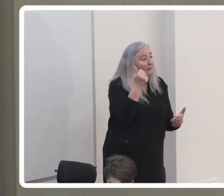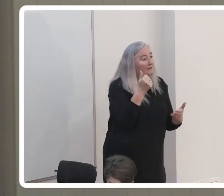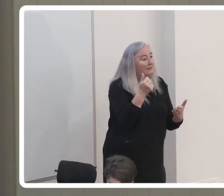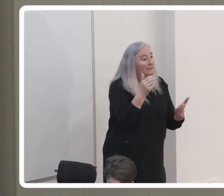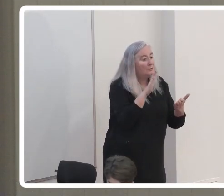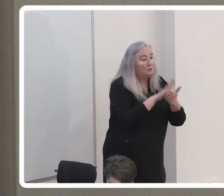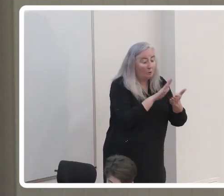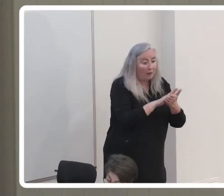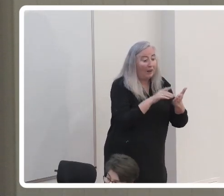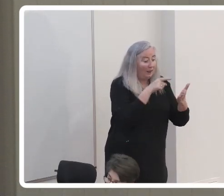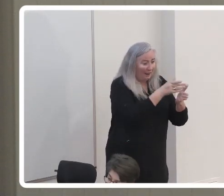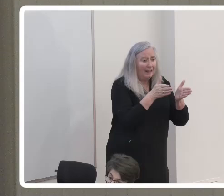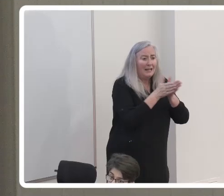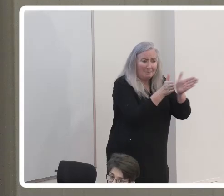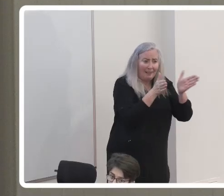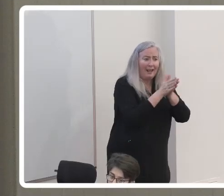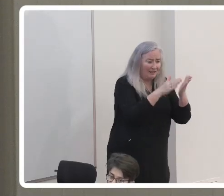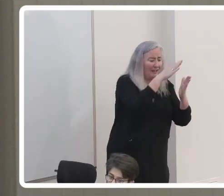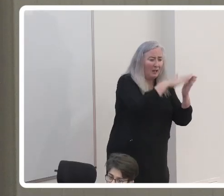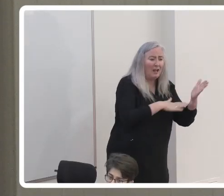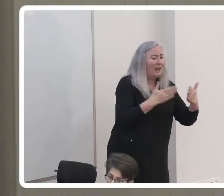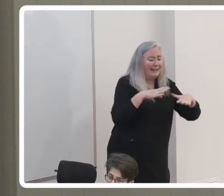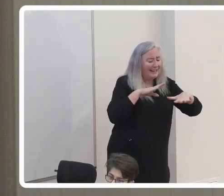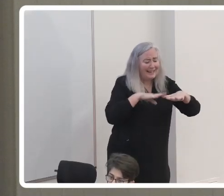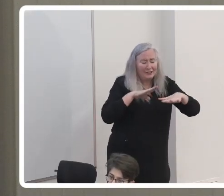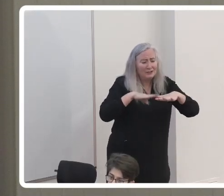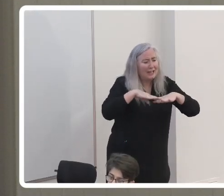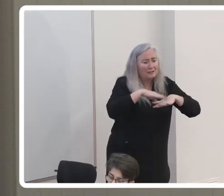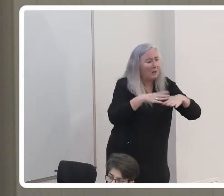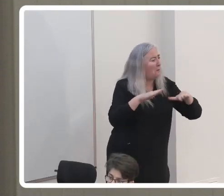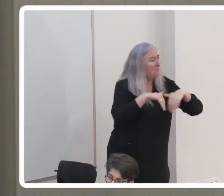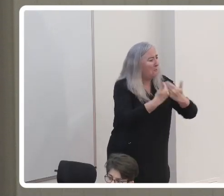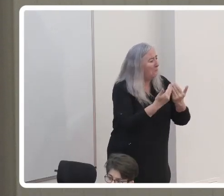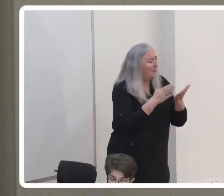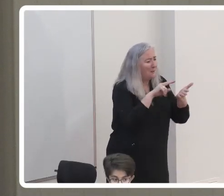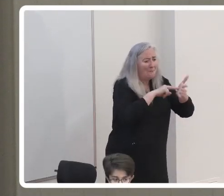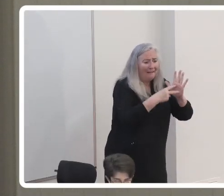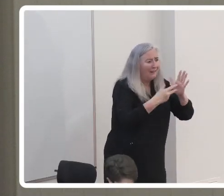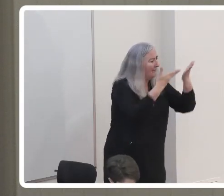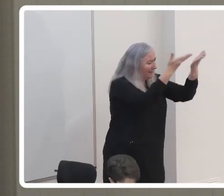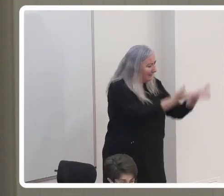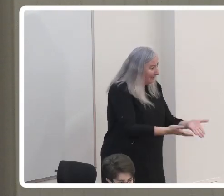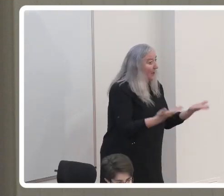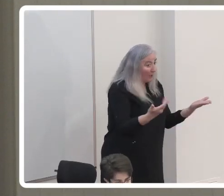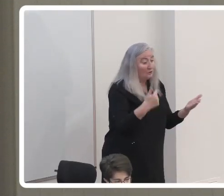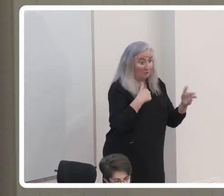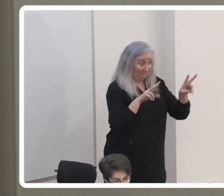thought-provoking explanation of what intersectionality is for her. And Eleanor said, I'll quote,